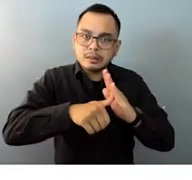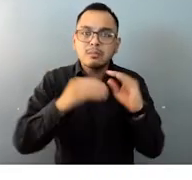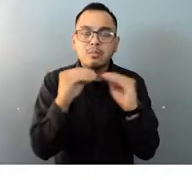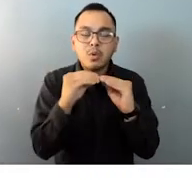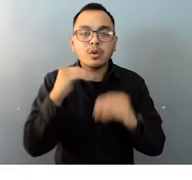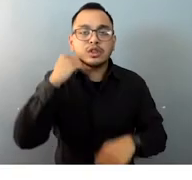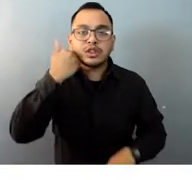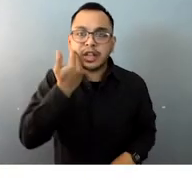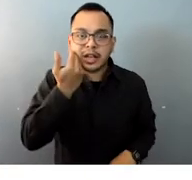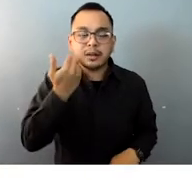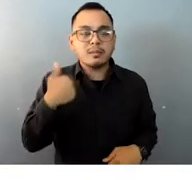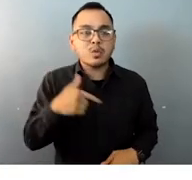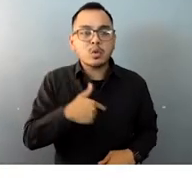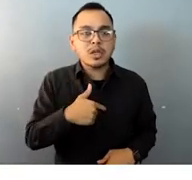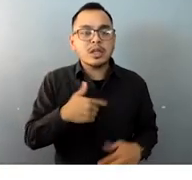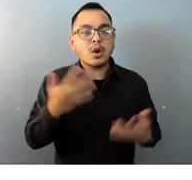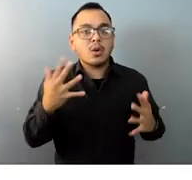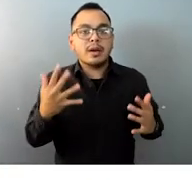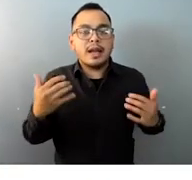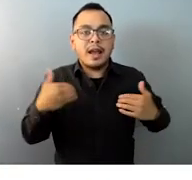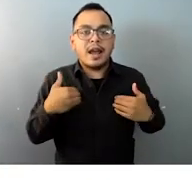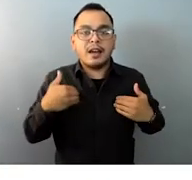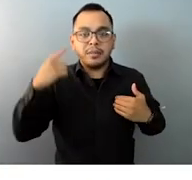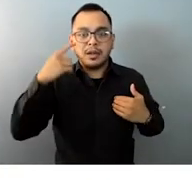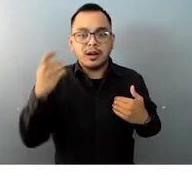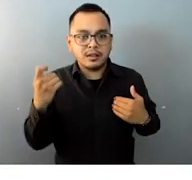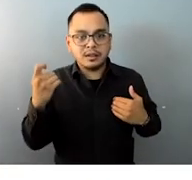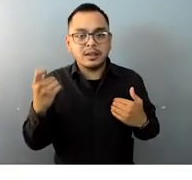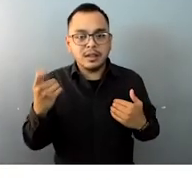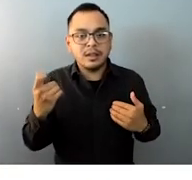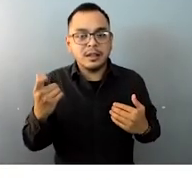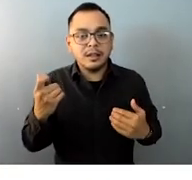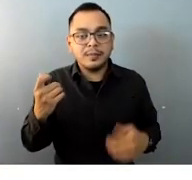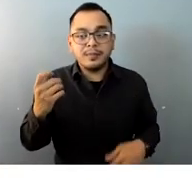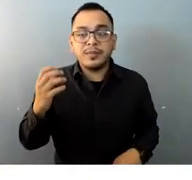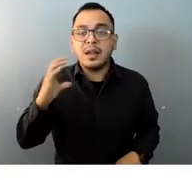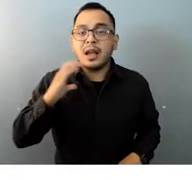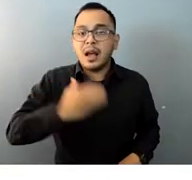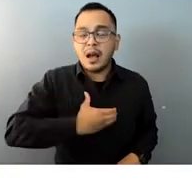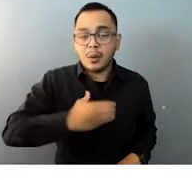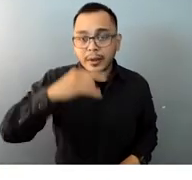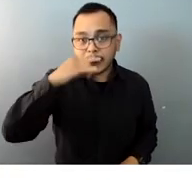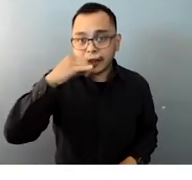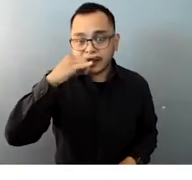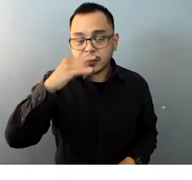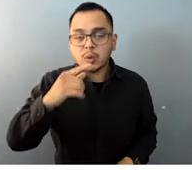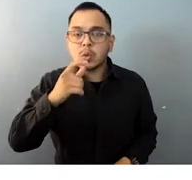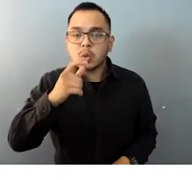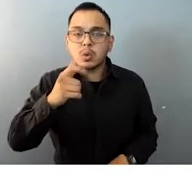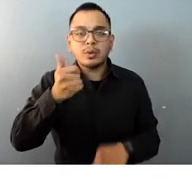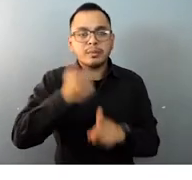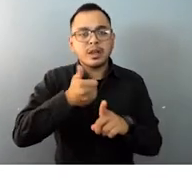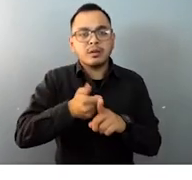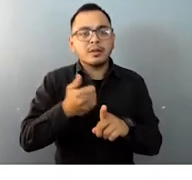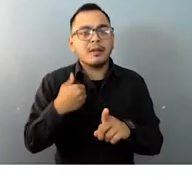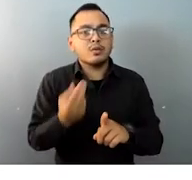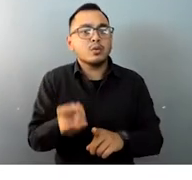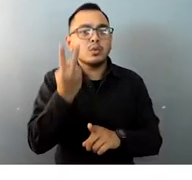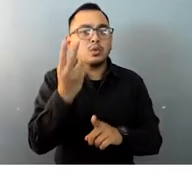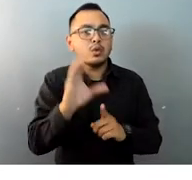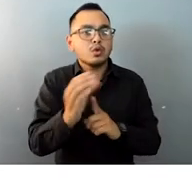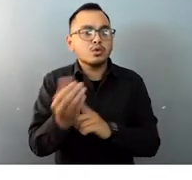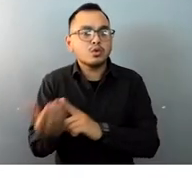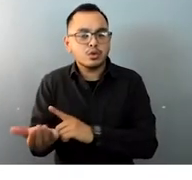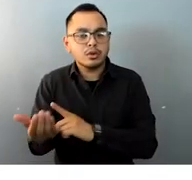that shame that we already carry, that we are already bringing with us. And for our kids, for these kids who